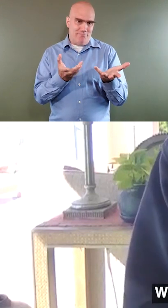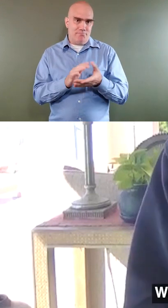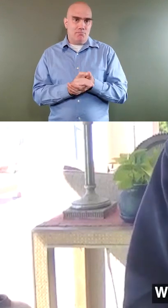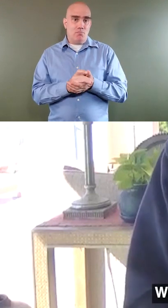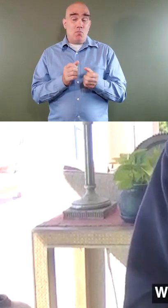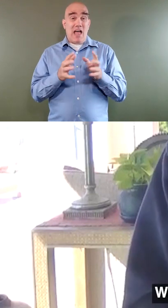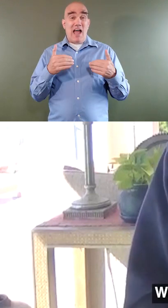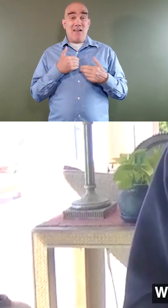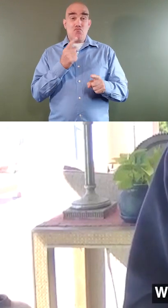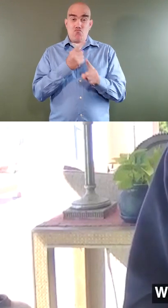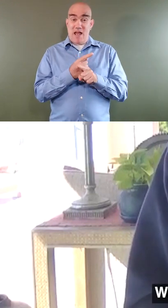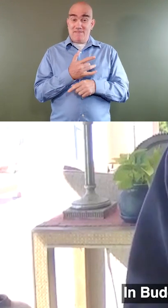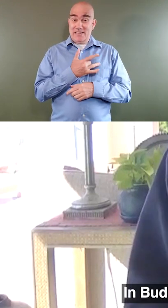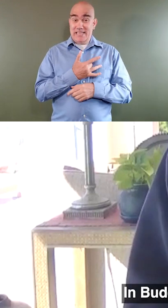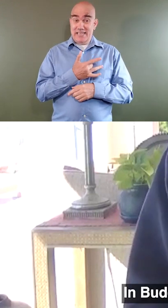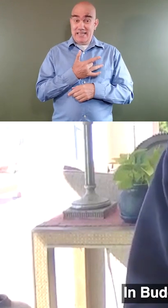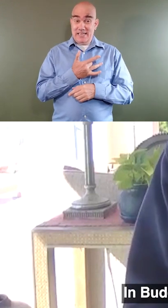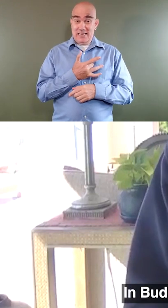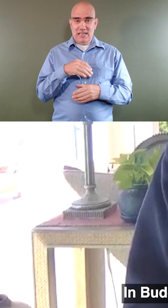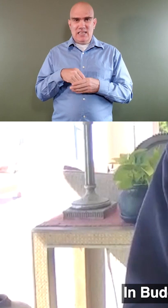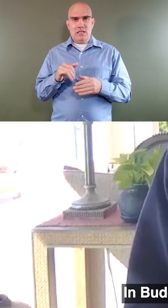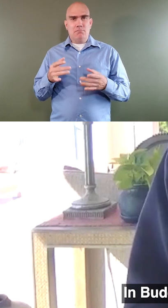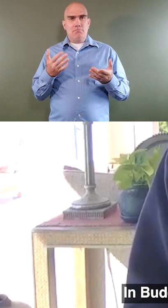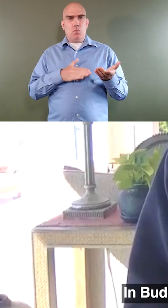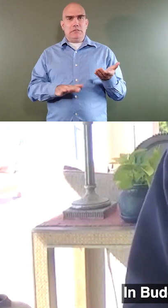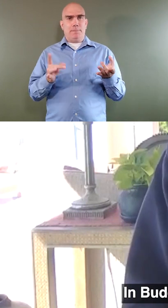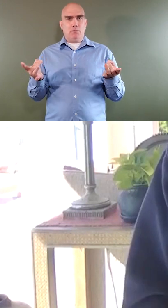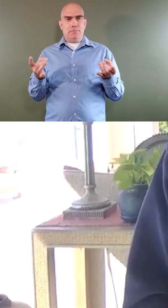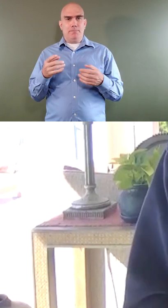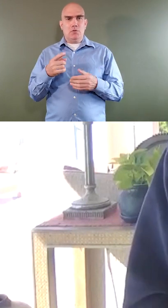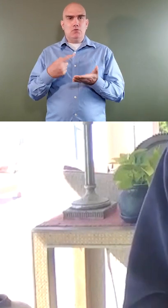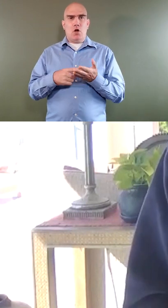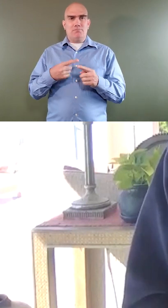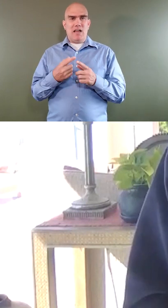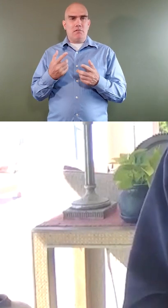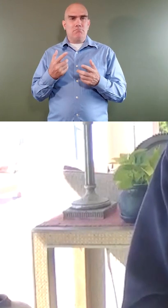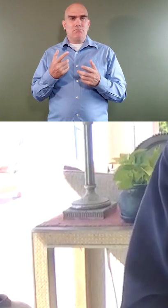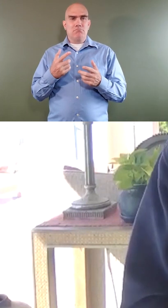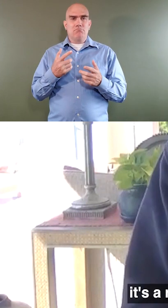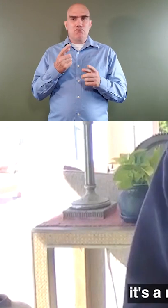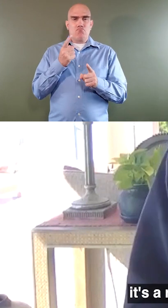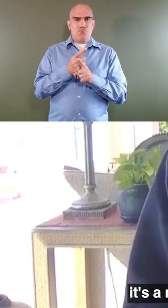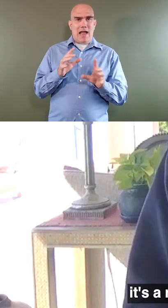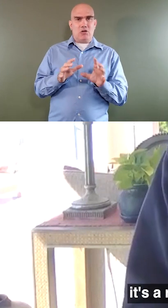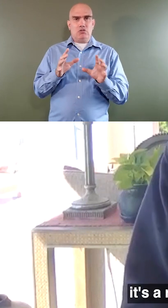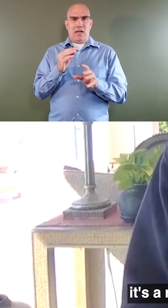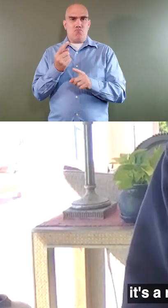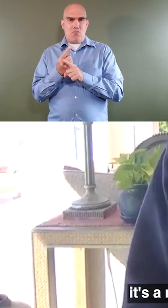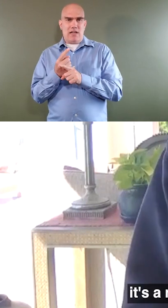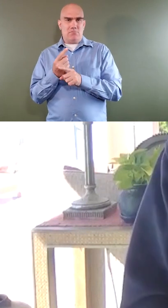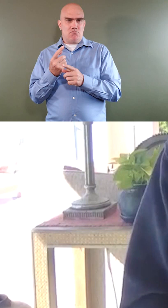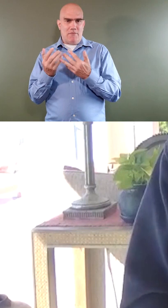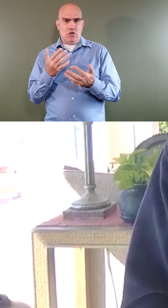without having the right feeling, in Buddhism, they talk about right action, right this and right that. That's a really important part of